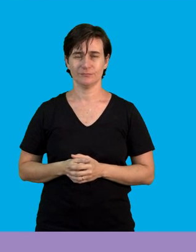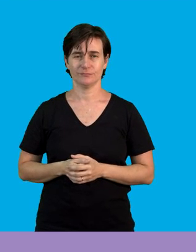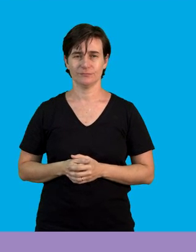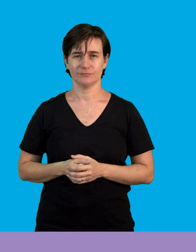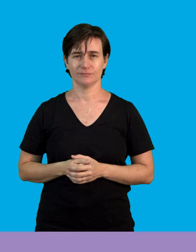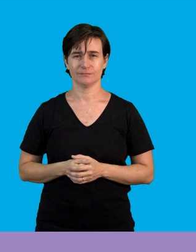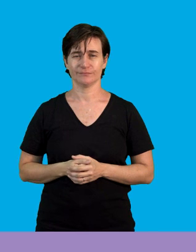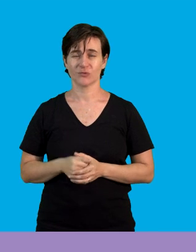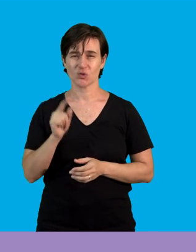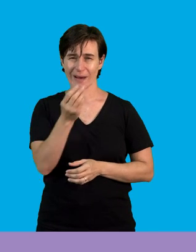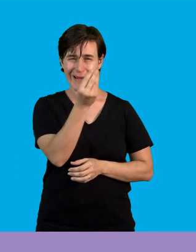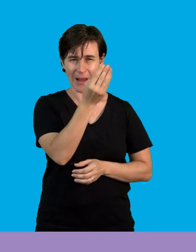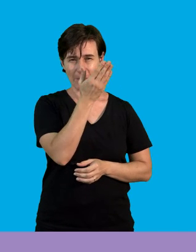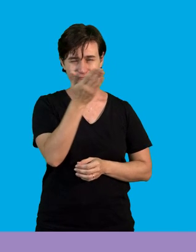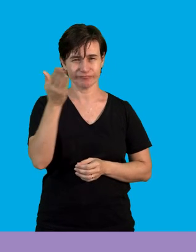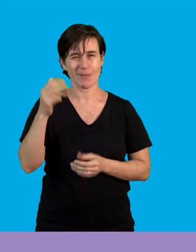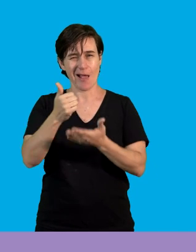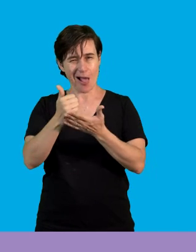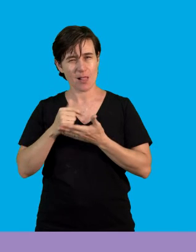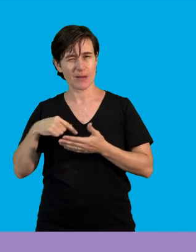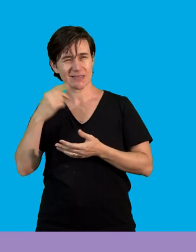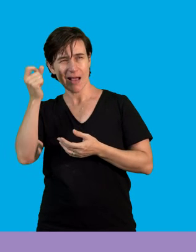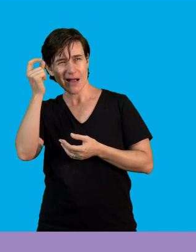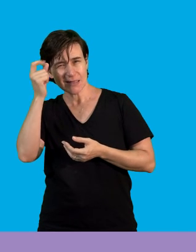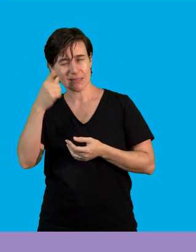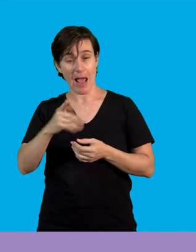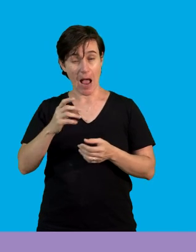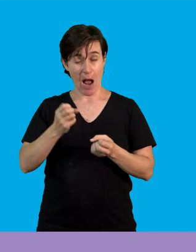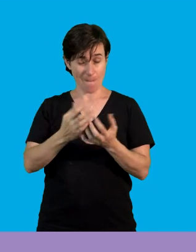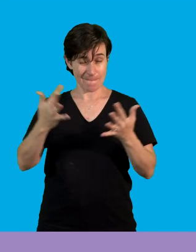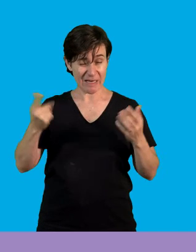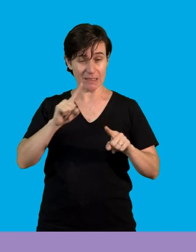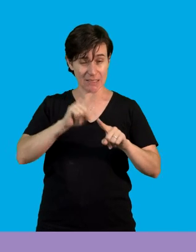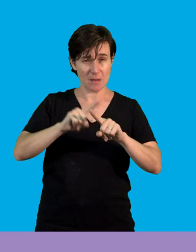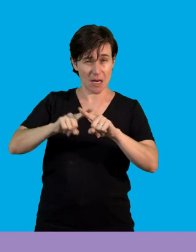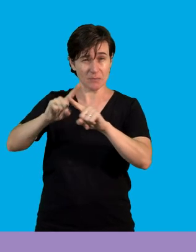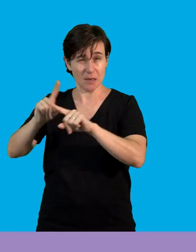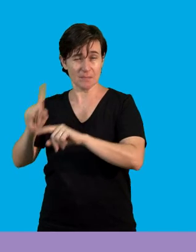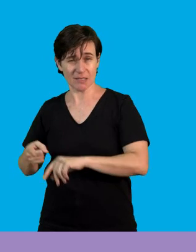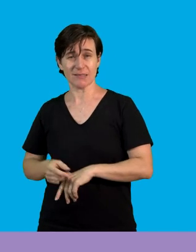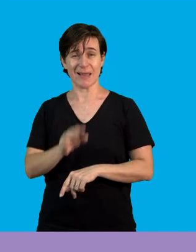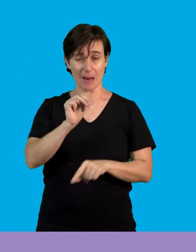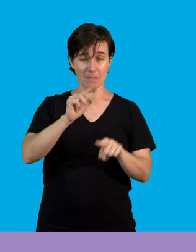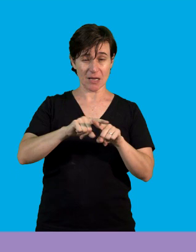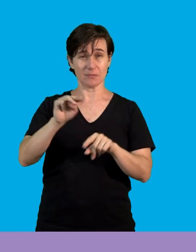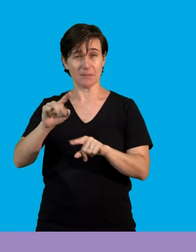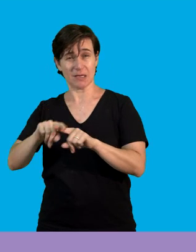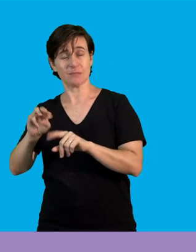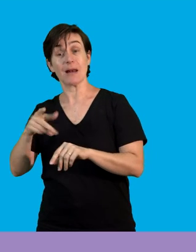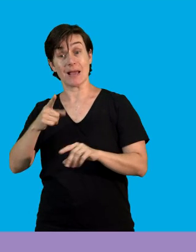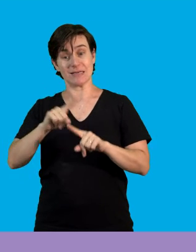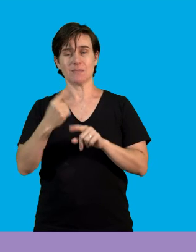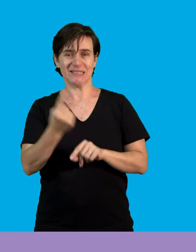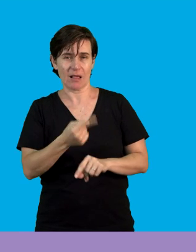So those numbers help us to understand how many times that value has been multiplied by